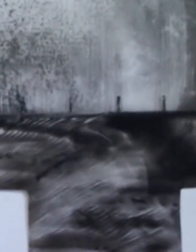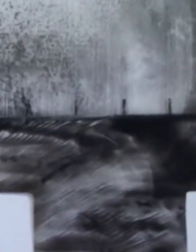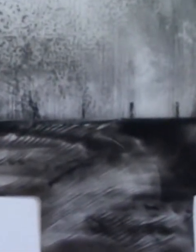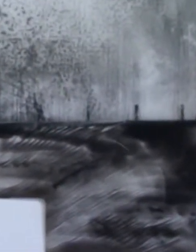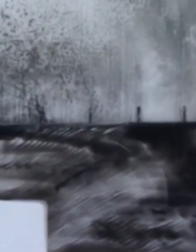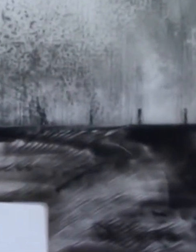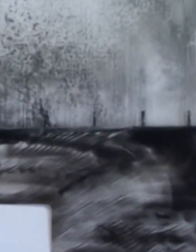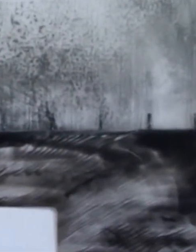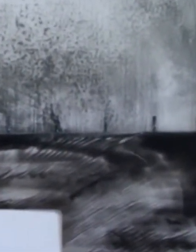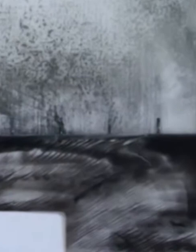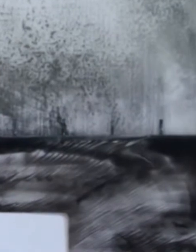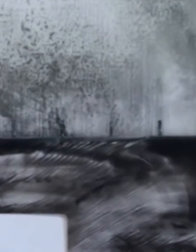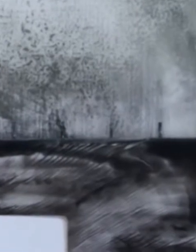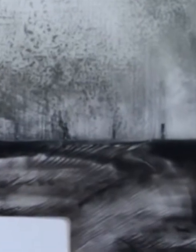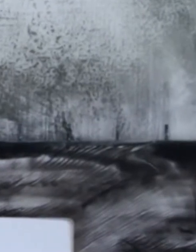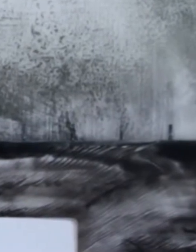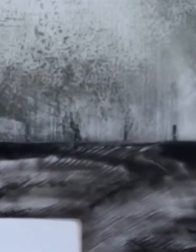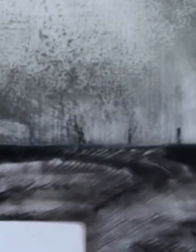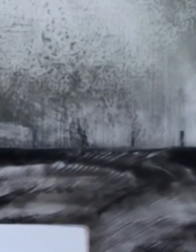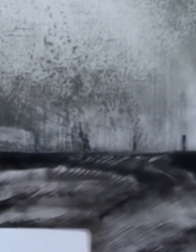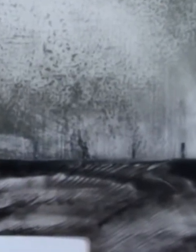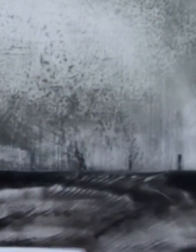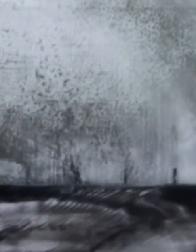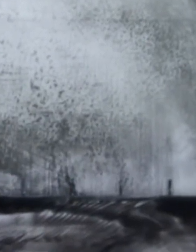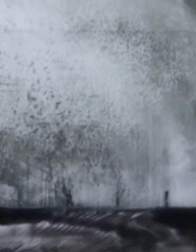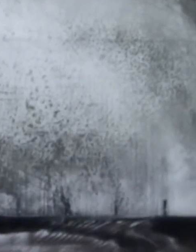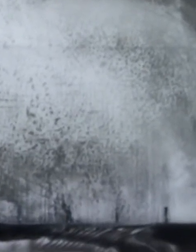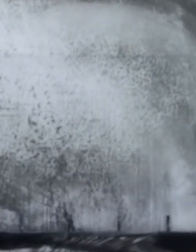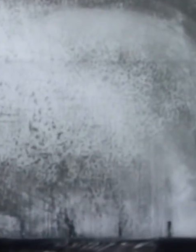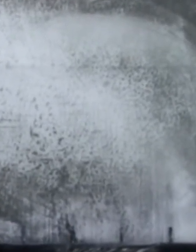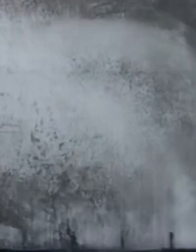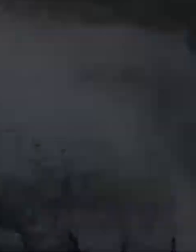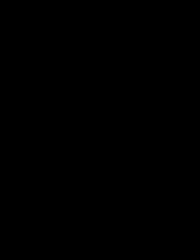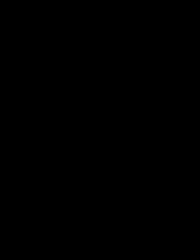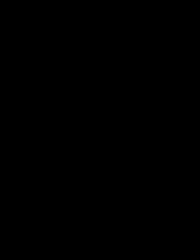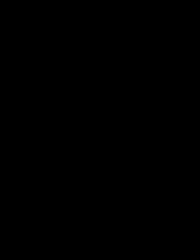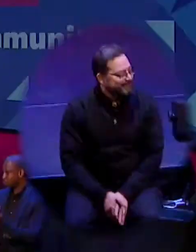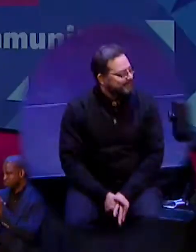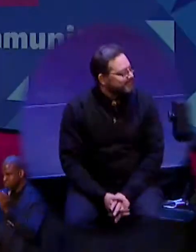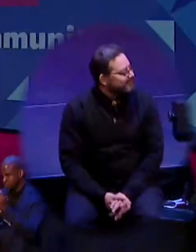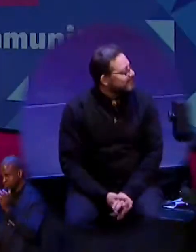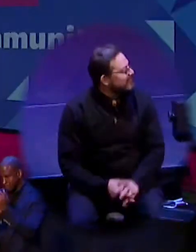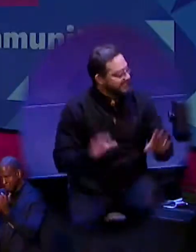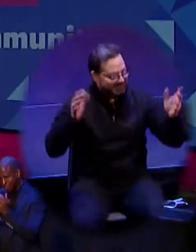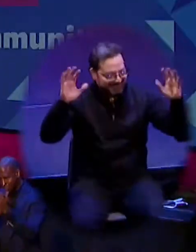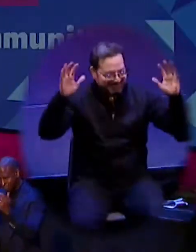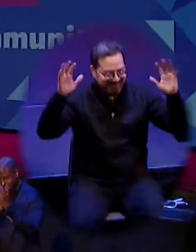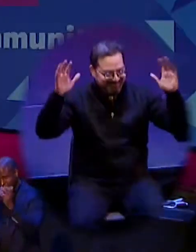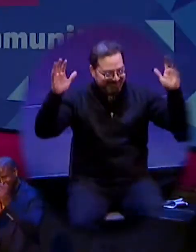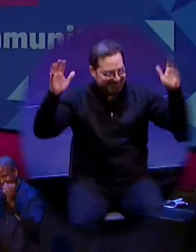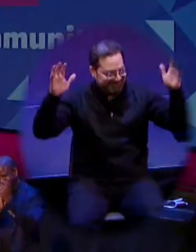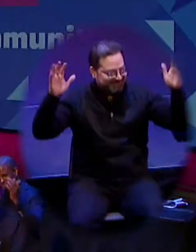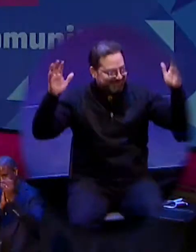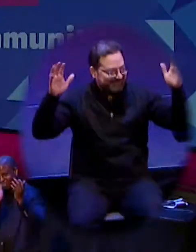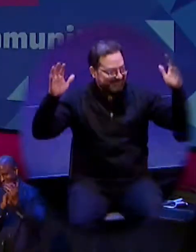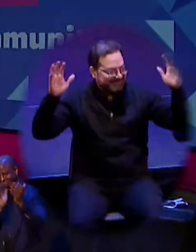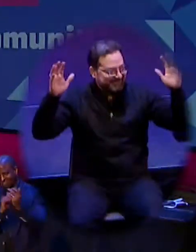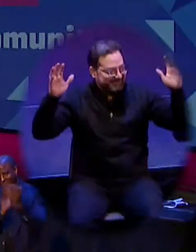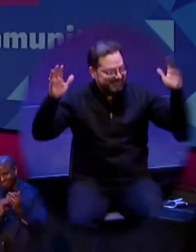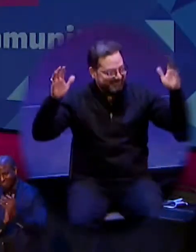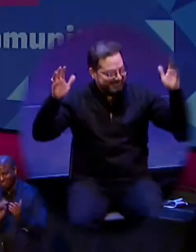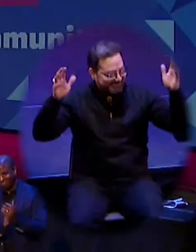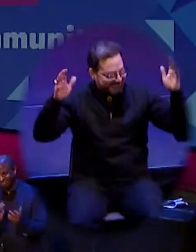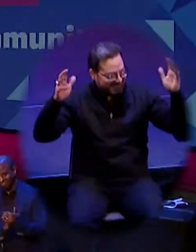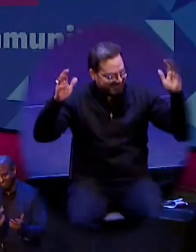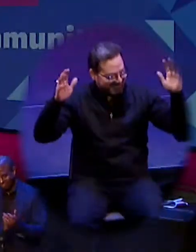is holding up this entire piece. All right. Come